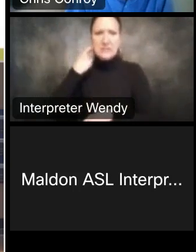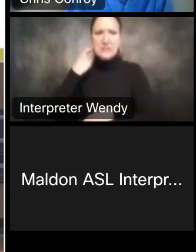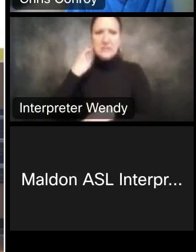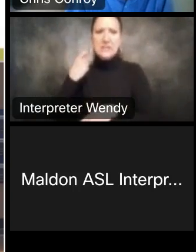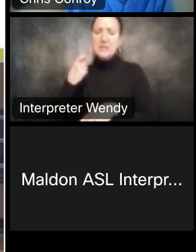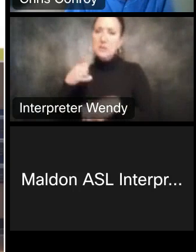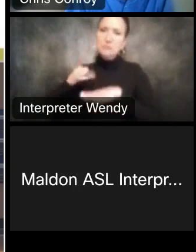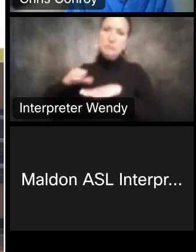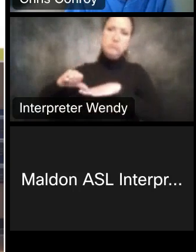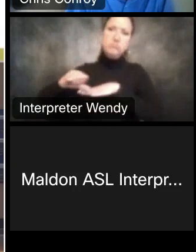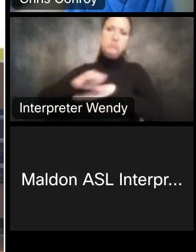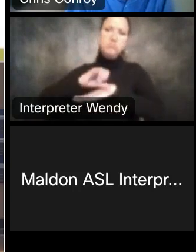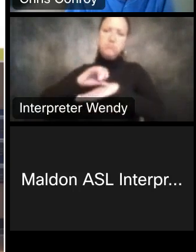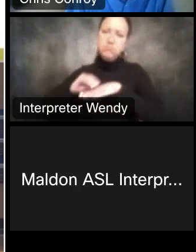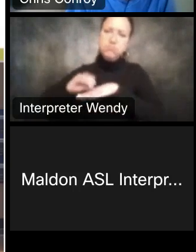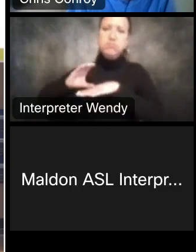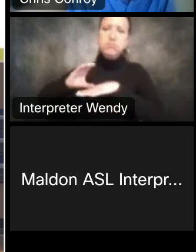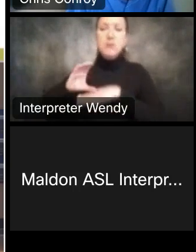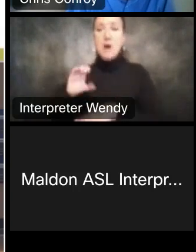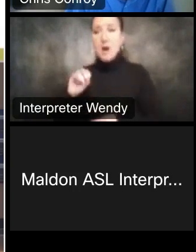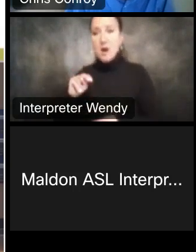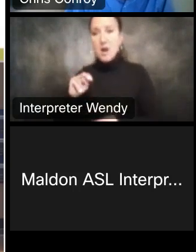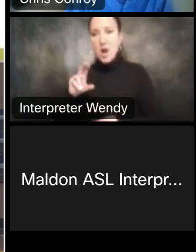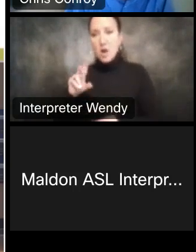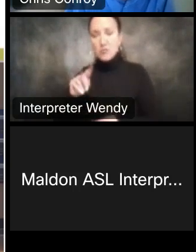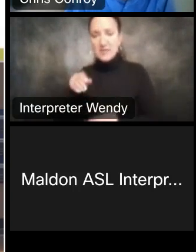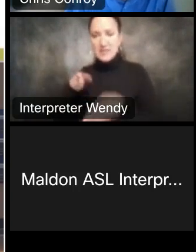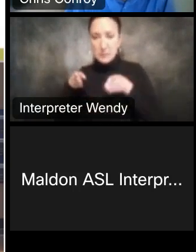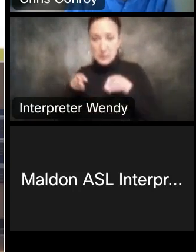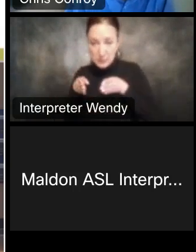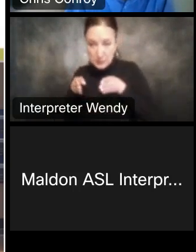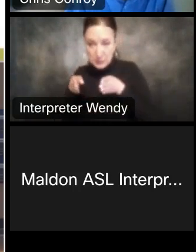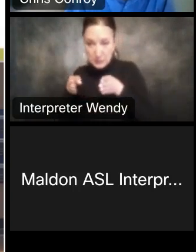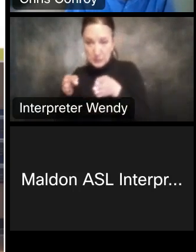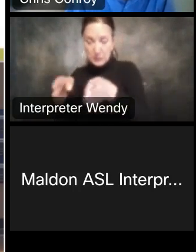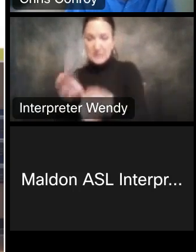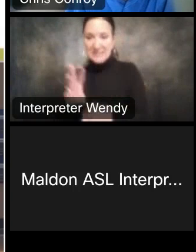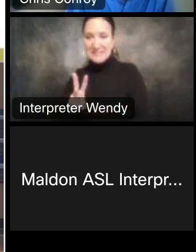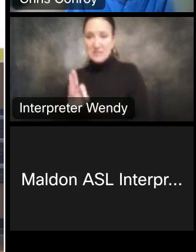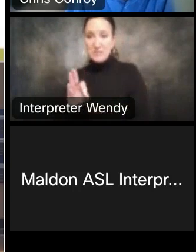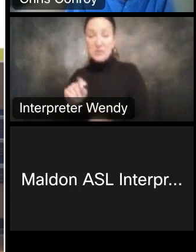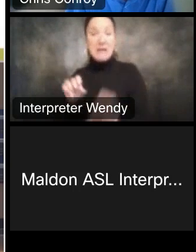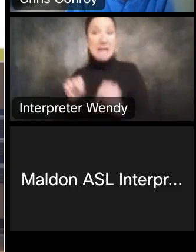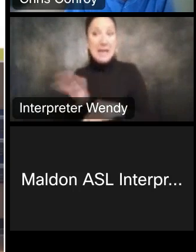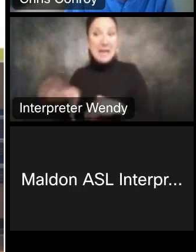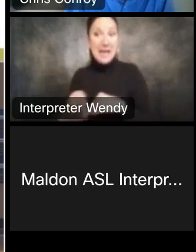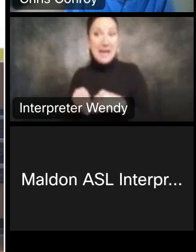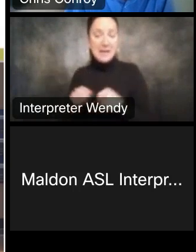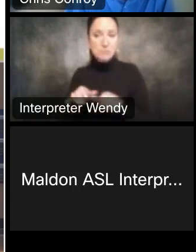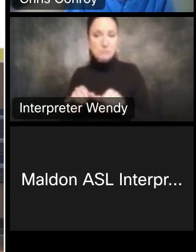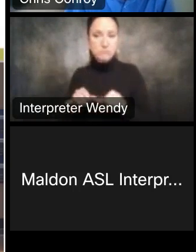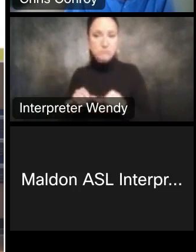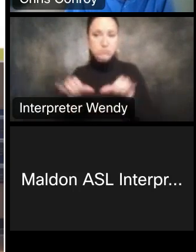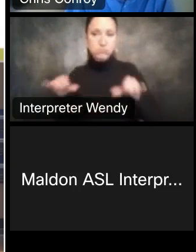concrete to create a 6-foot sidewalk in that space. There is space in there to increase the width of that sidewalk to